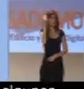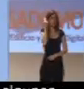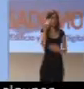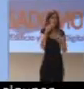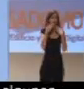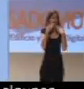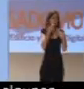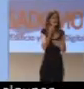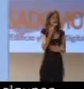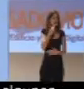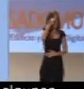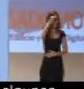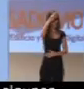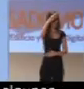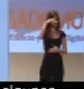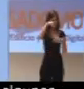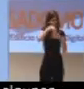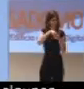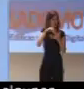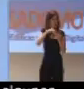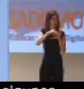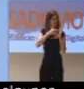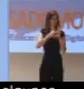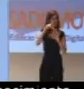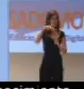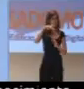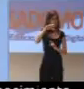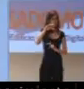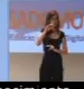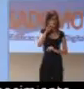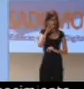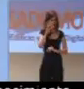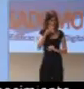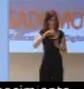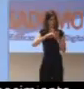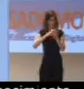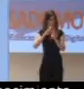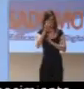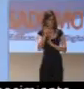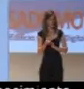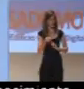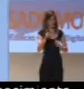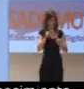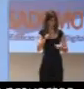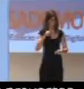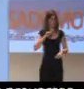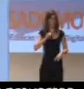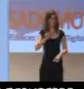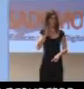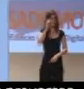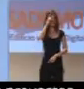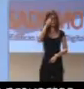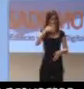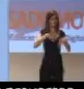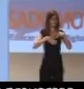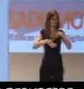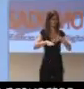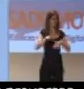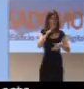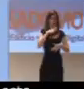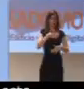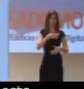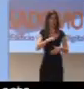time for comments and questions, and I think that thanks to these INREDIS projects we can now